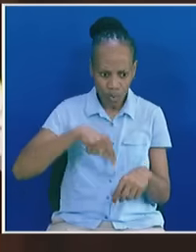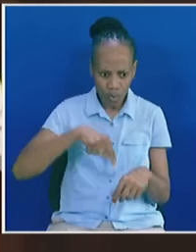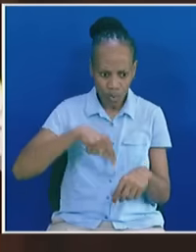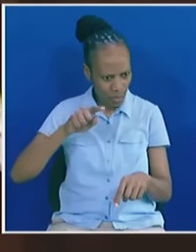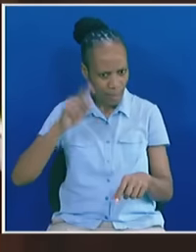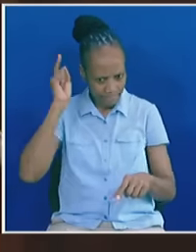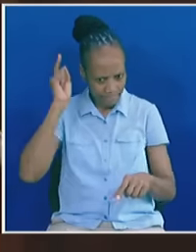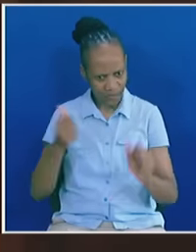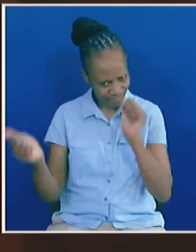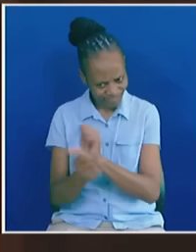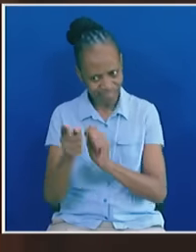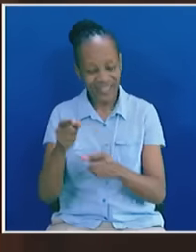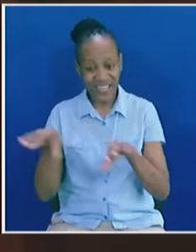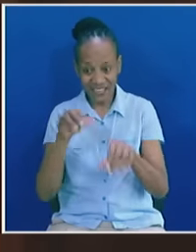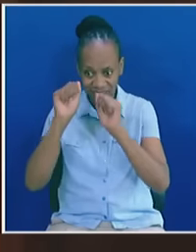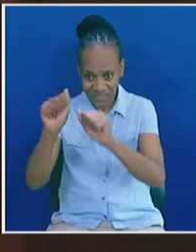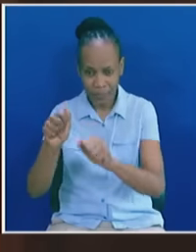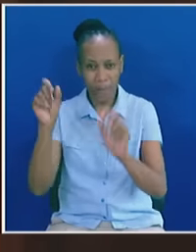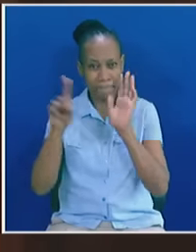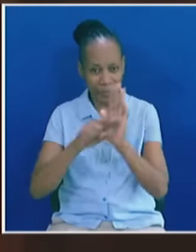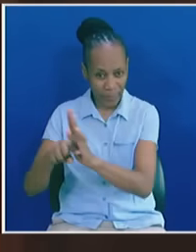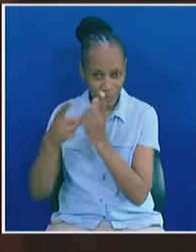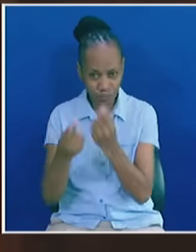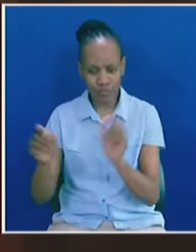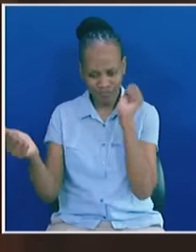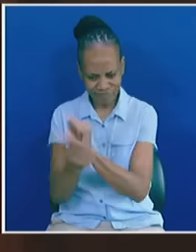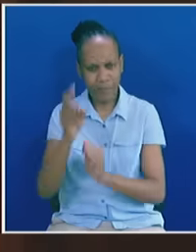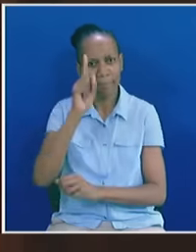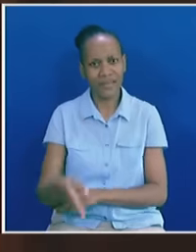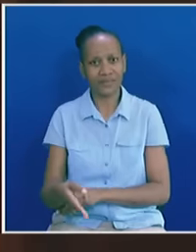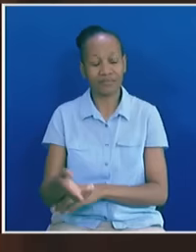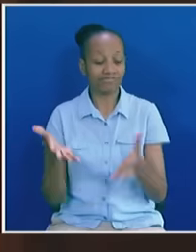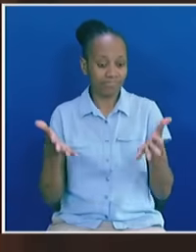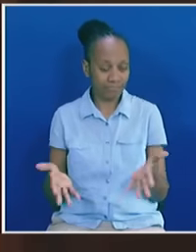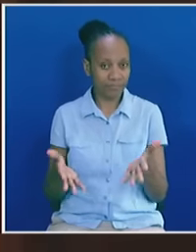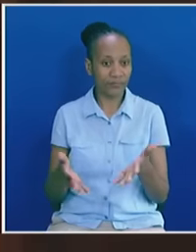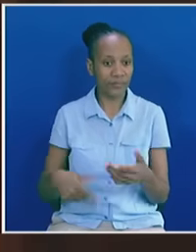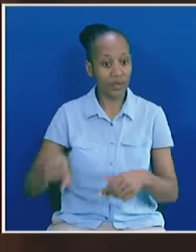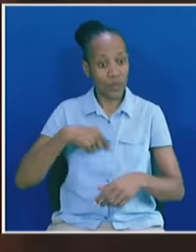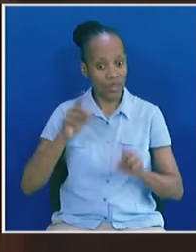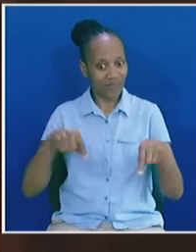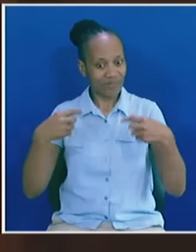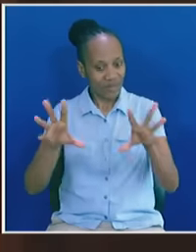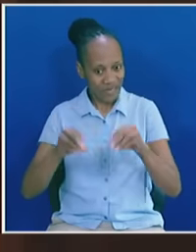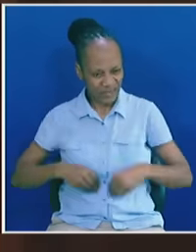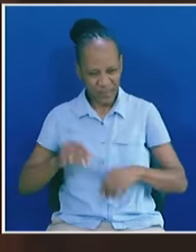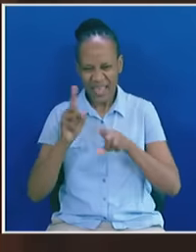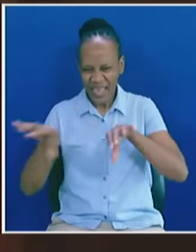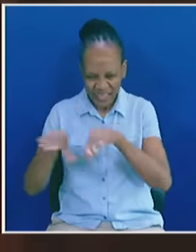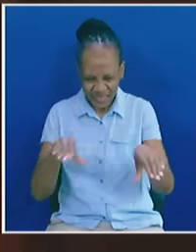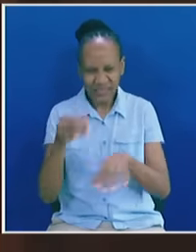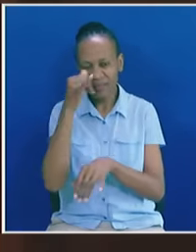foreigners because of the criminal deeds of the bad few individuals. Therefore, we will not tolerate criminality from